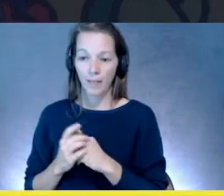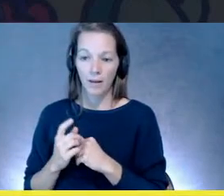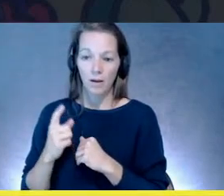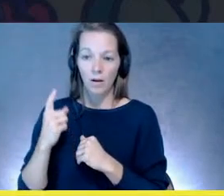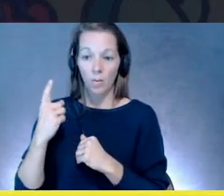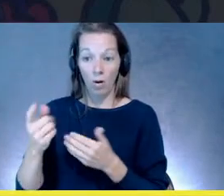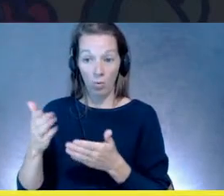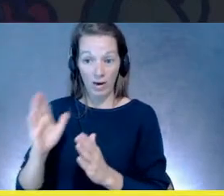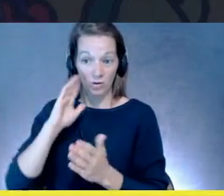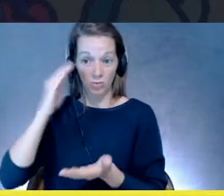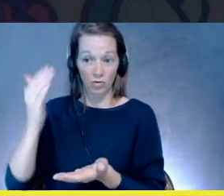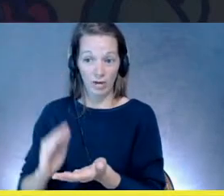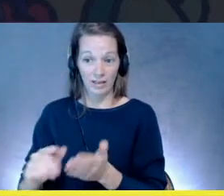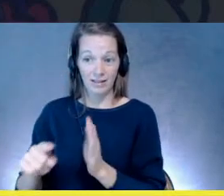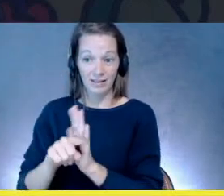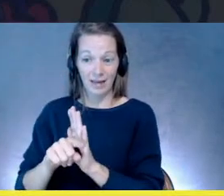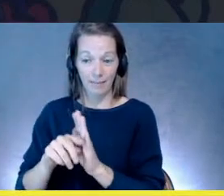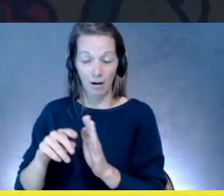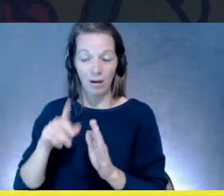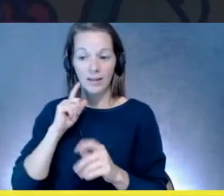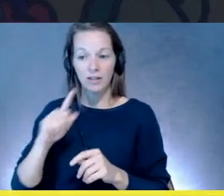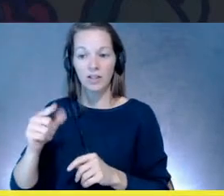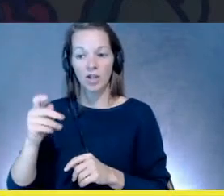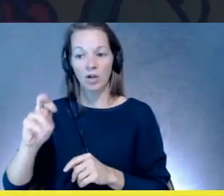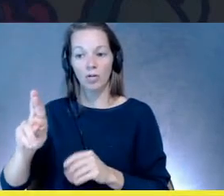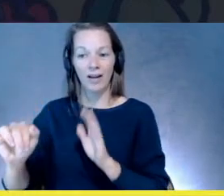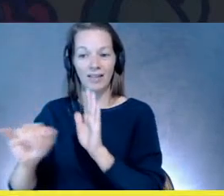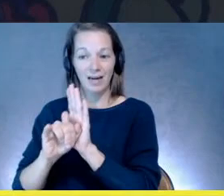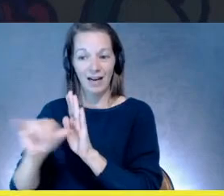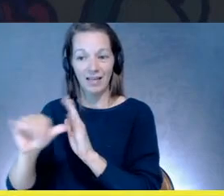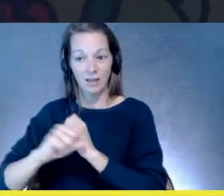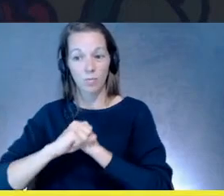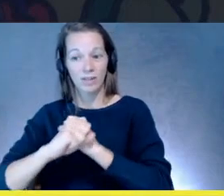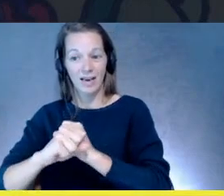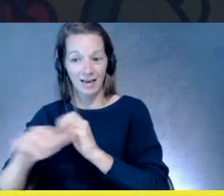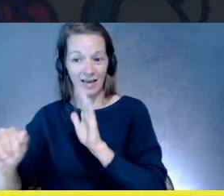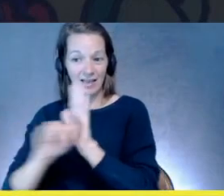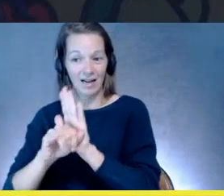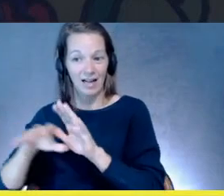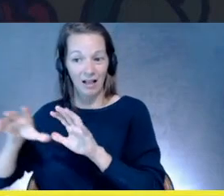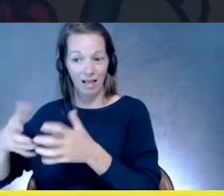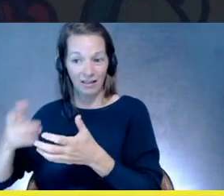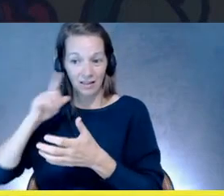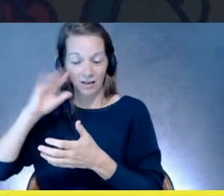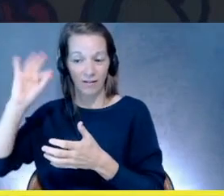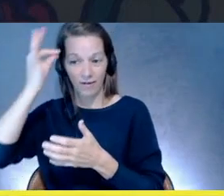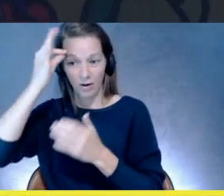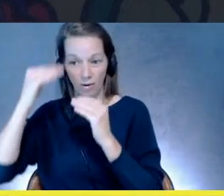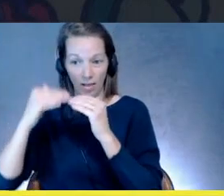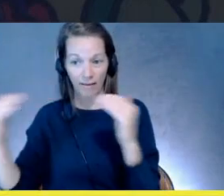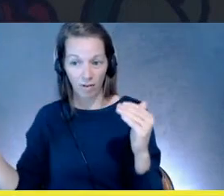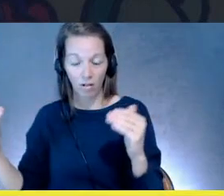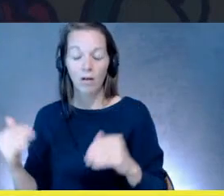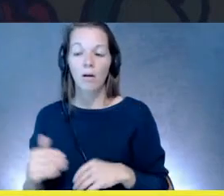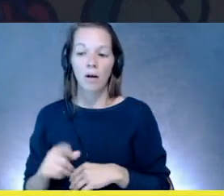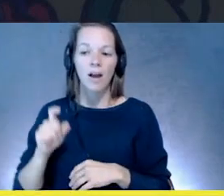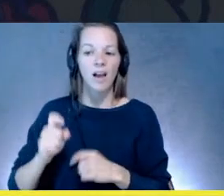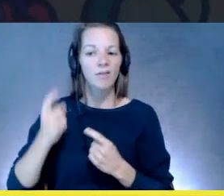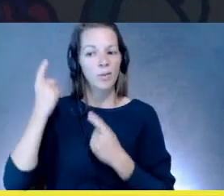trans stigma would be including gender identity as a protected identity class at the federal level. So we have to think